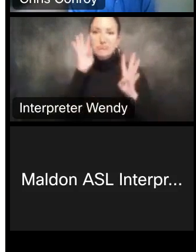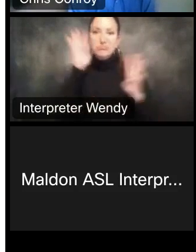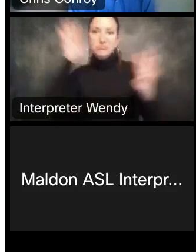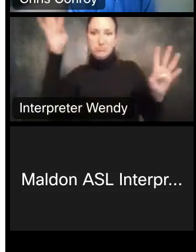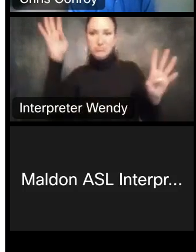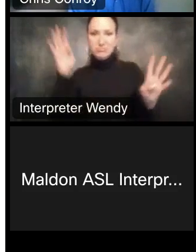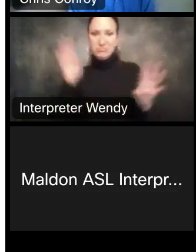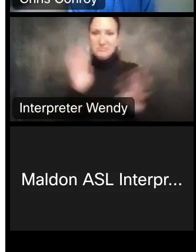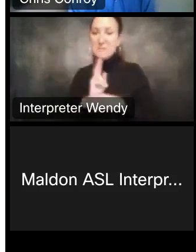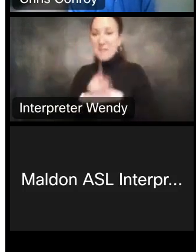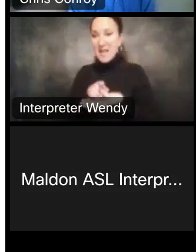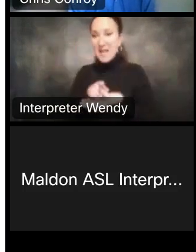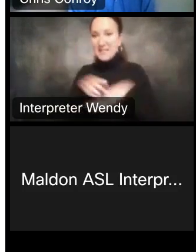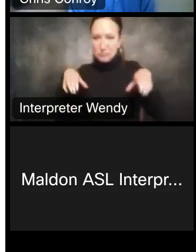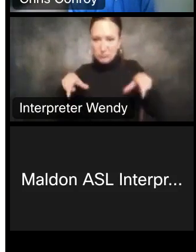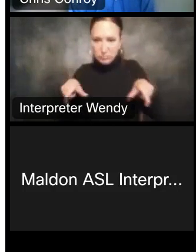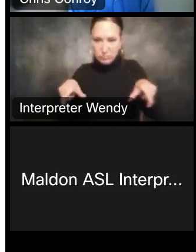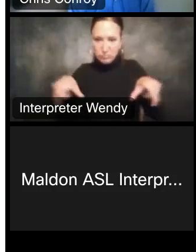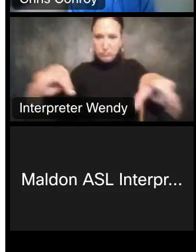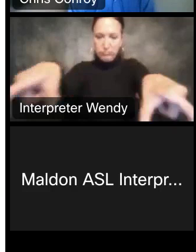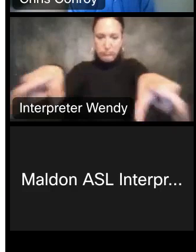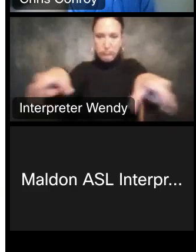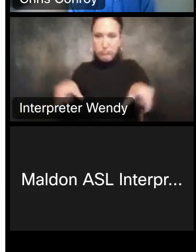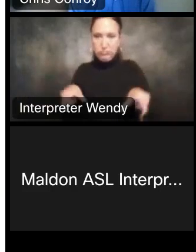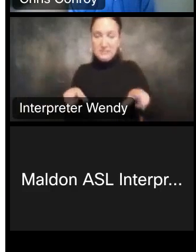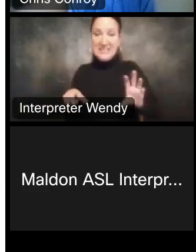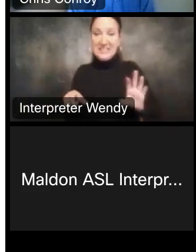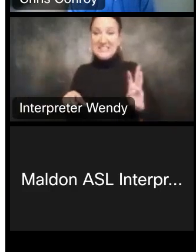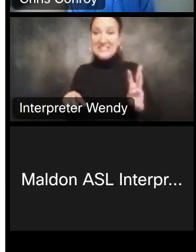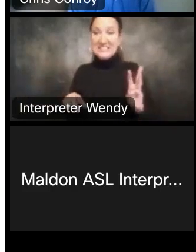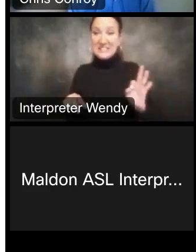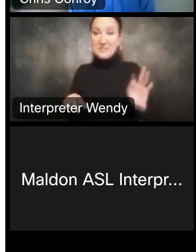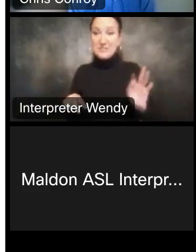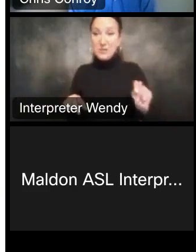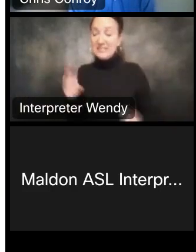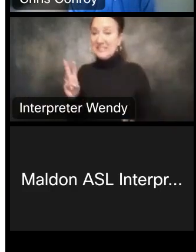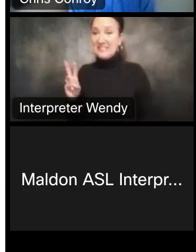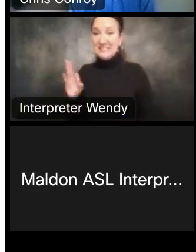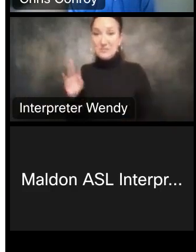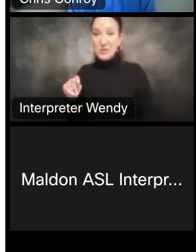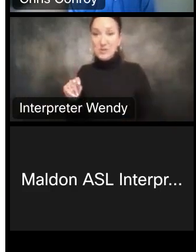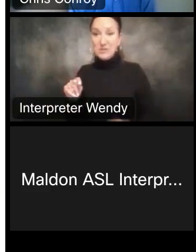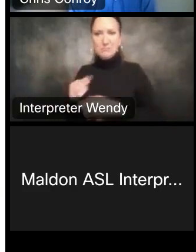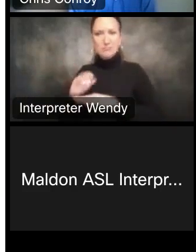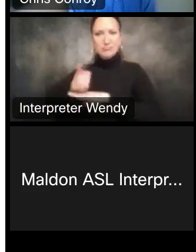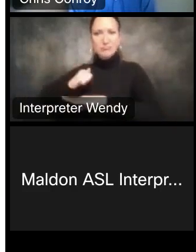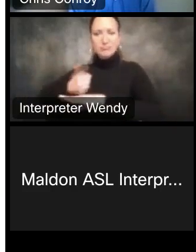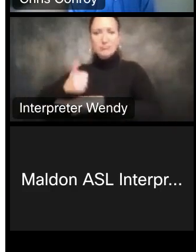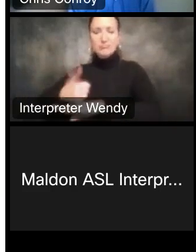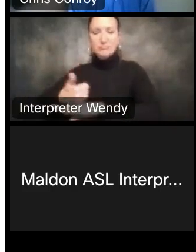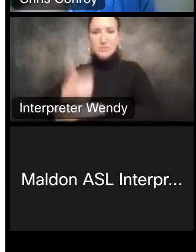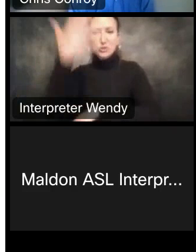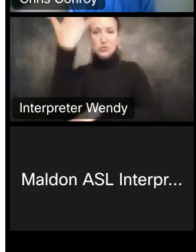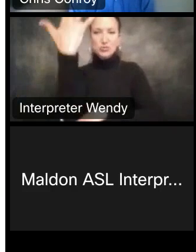additional planting strips, 6-foot wide planting strips, which would allow for additional green space, and then tree